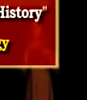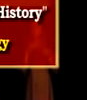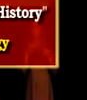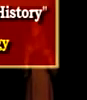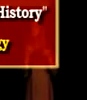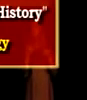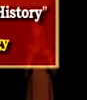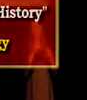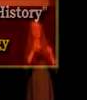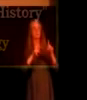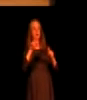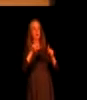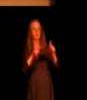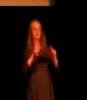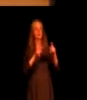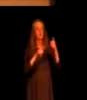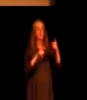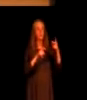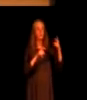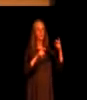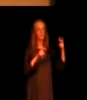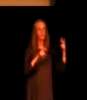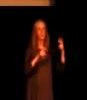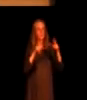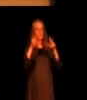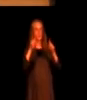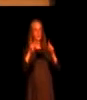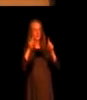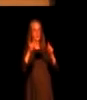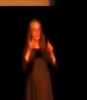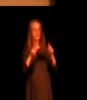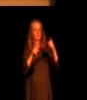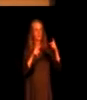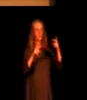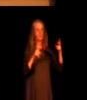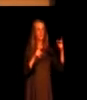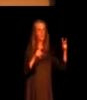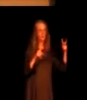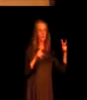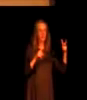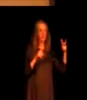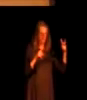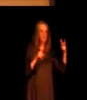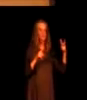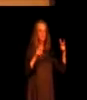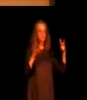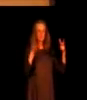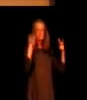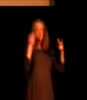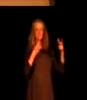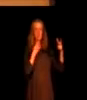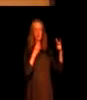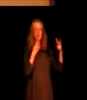Let's see, testing 1, 2, 3. Testing 1, 2, 3. Want it up higher?